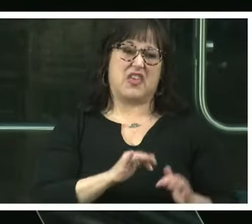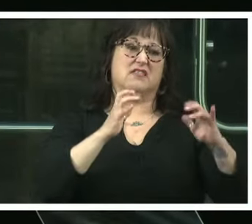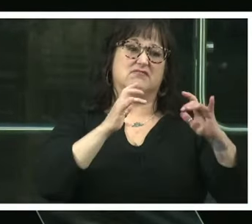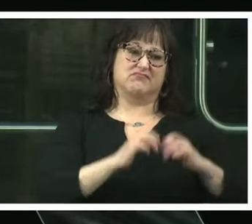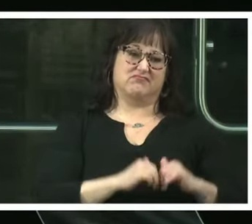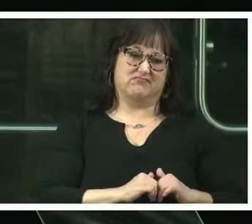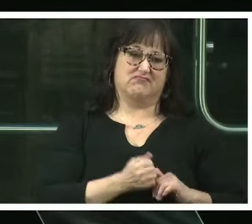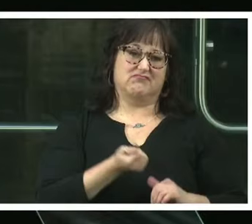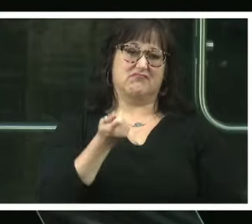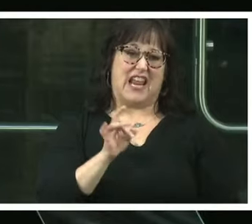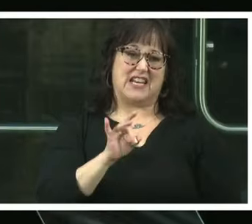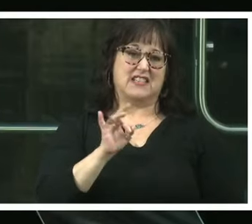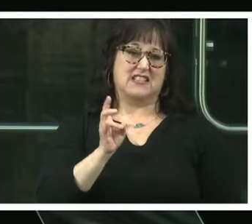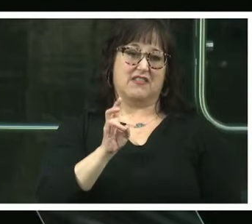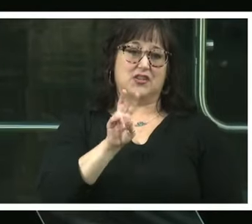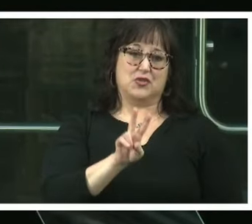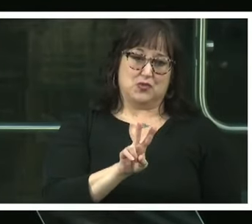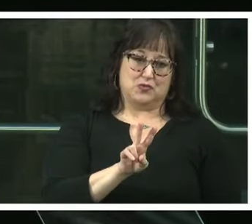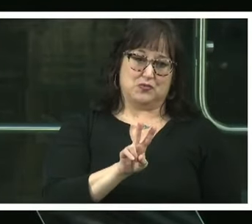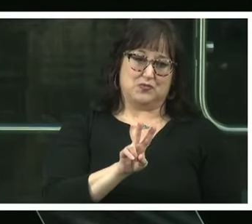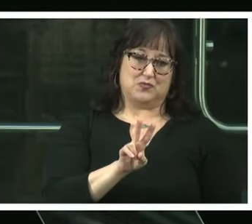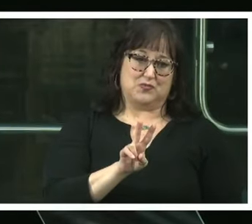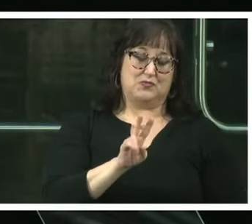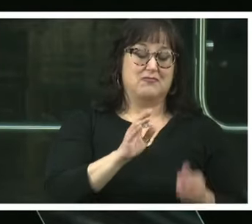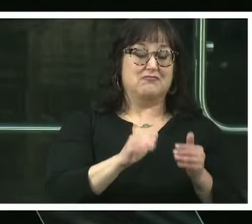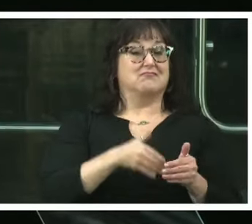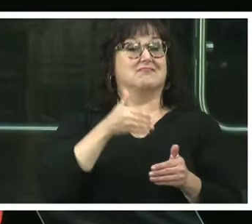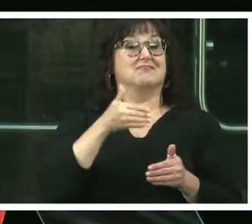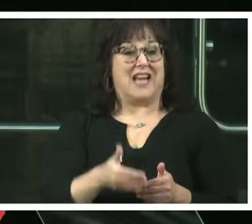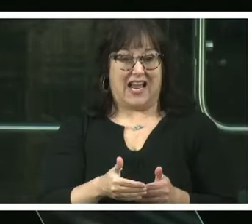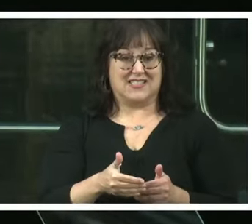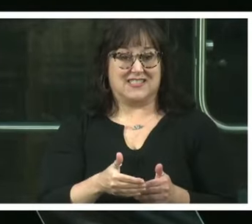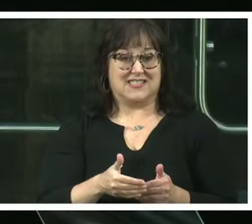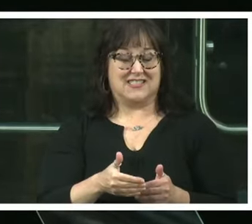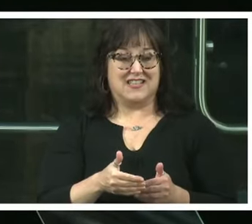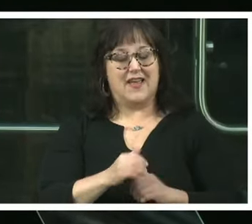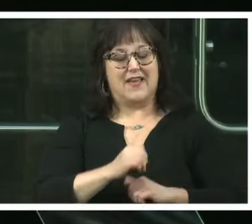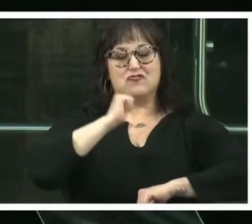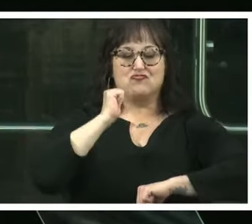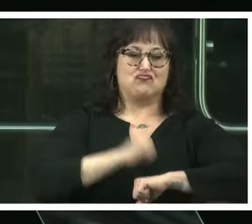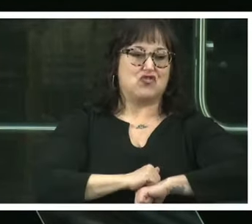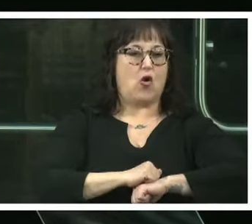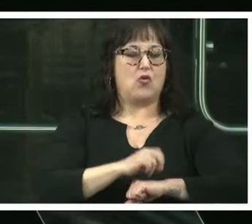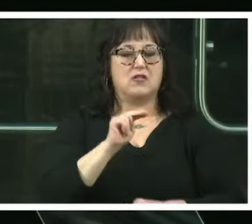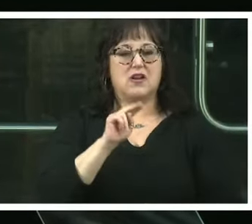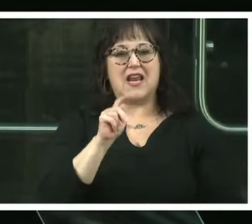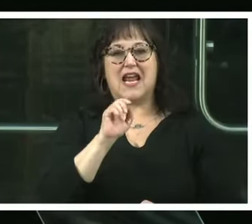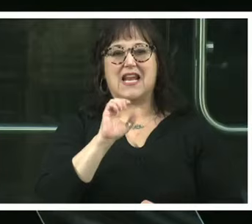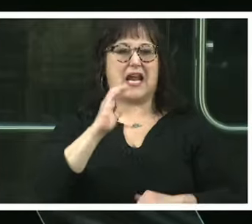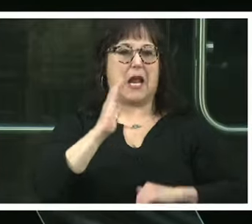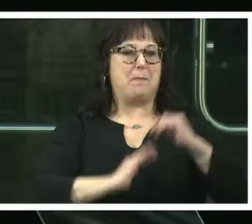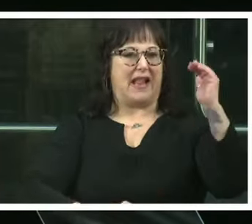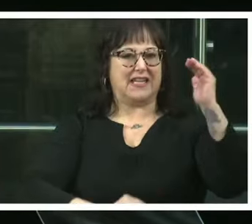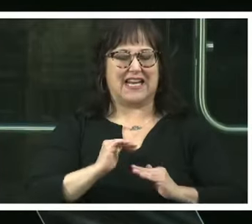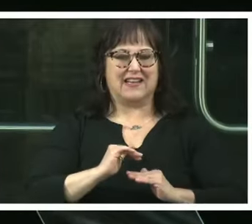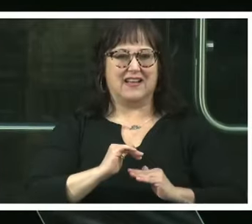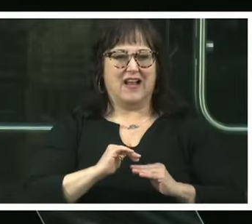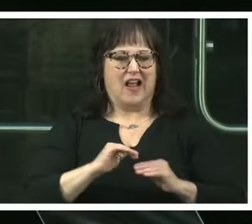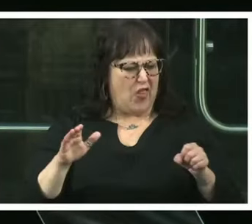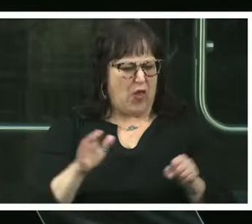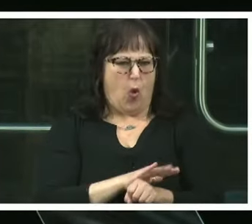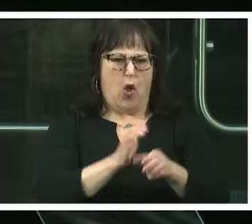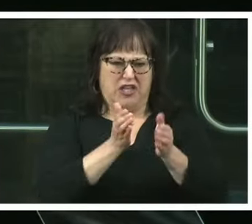in 1872. The next incarnation, the stone Niantic building directly atop the old ship